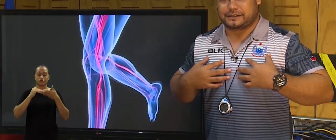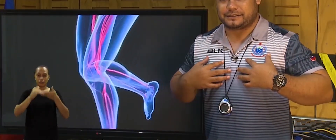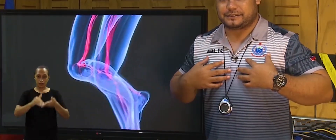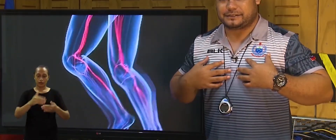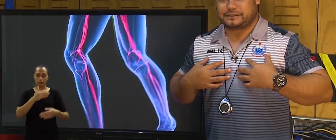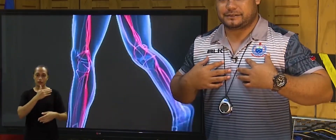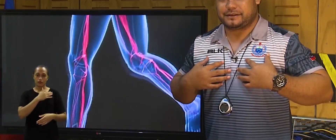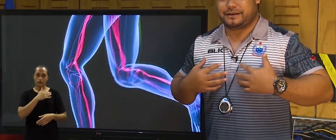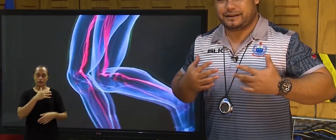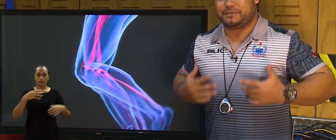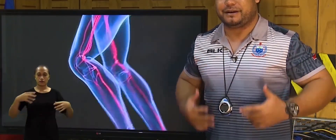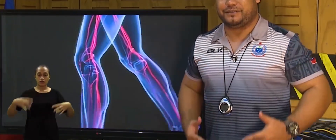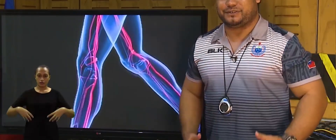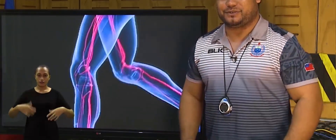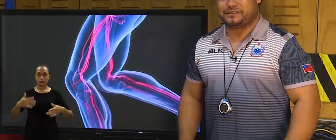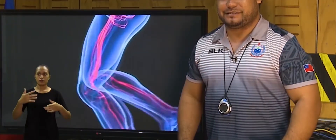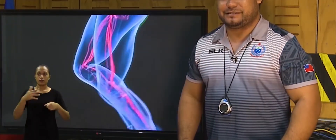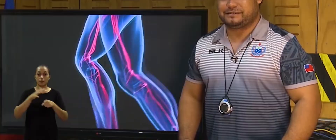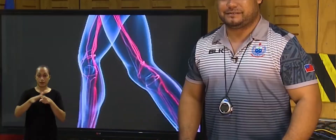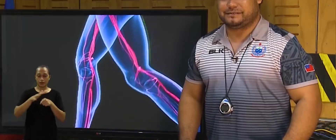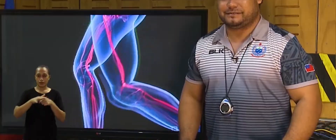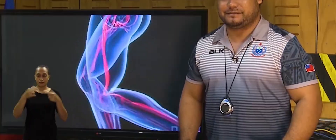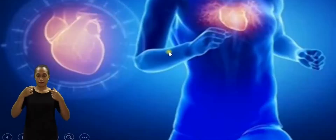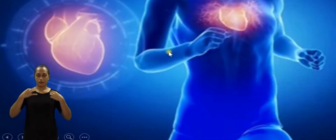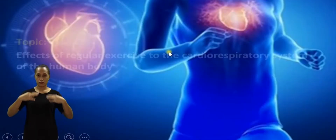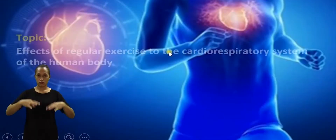the lungs, and the blood vessels.